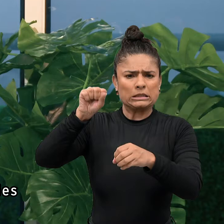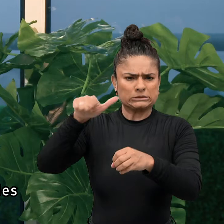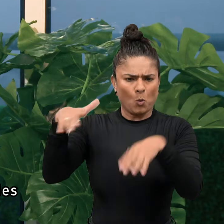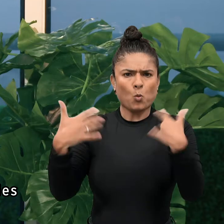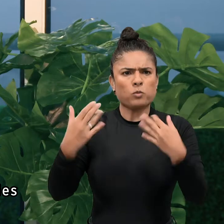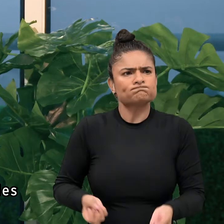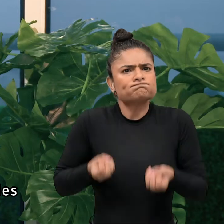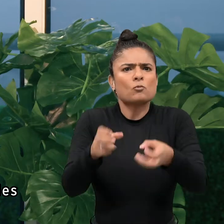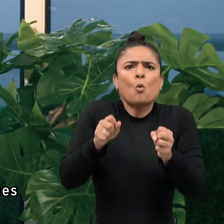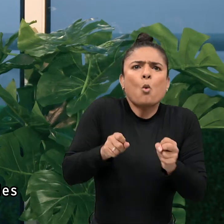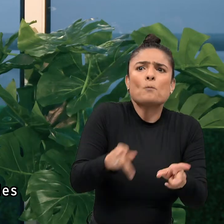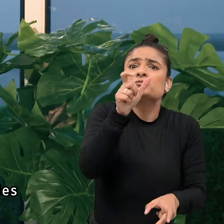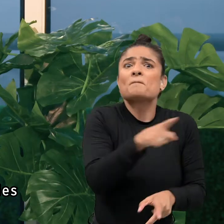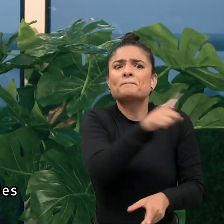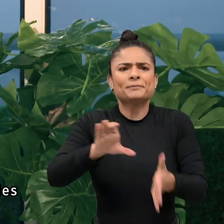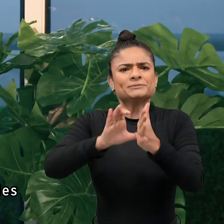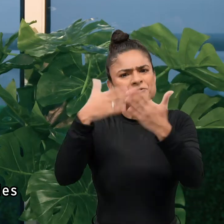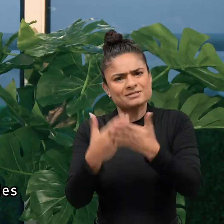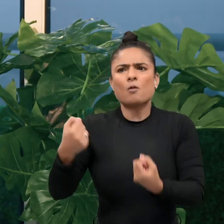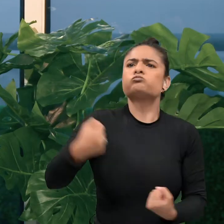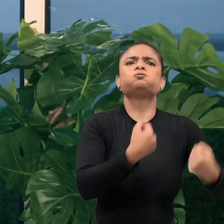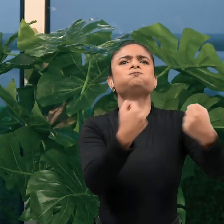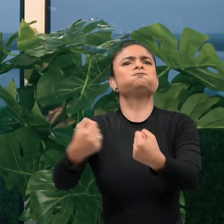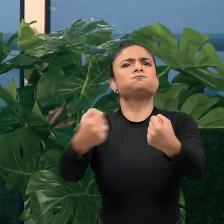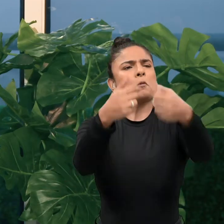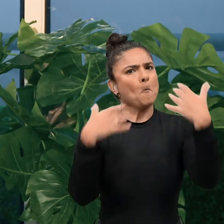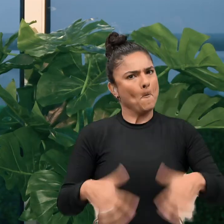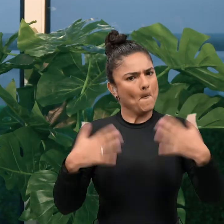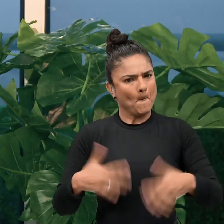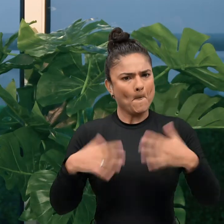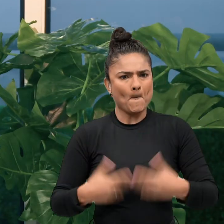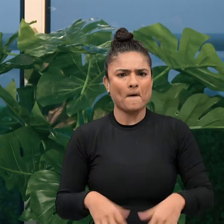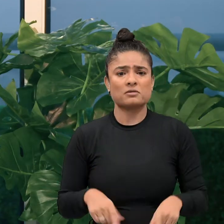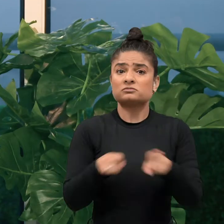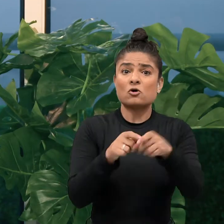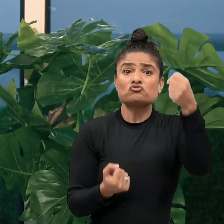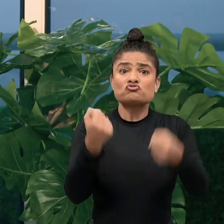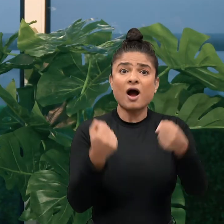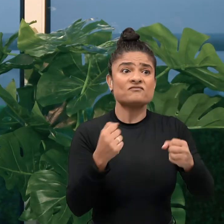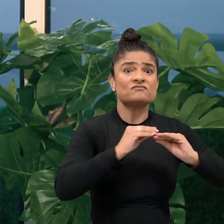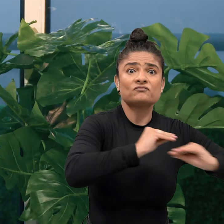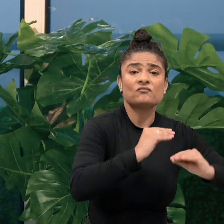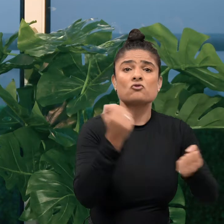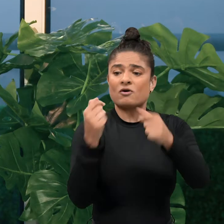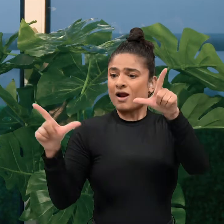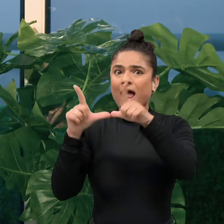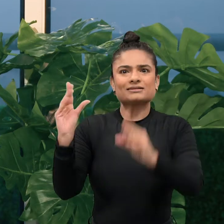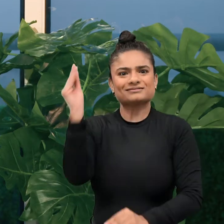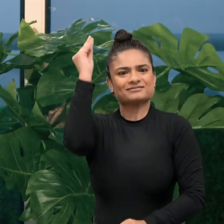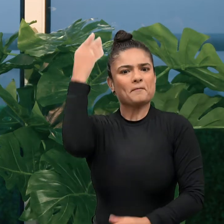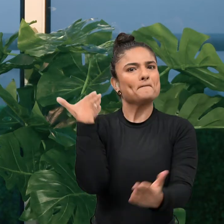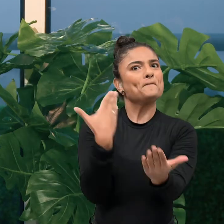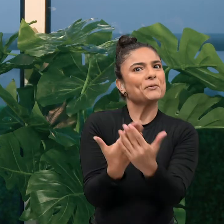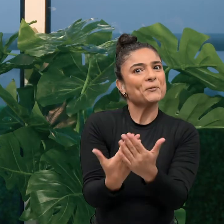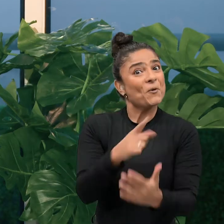QASA bied 'n geleentheid vir mense met liggaamlike gestremdhede wat die vaardigheid het om te bestuur, die geleentheid om bestuurlesse te neem